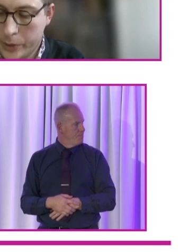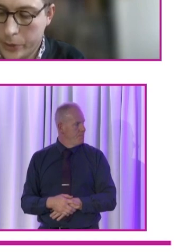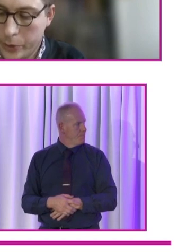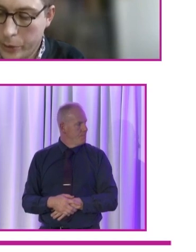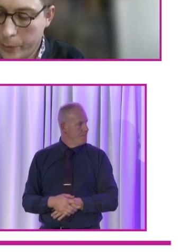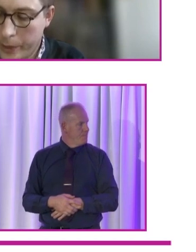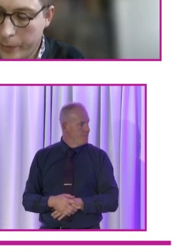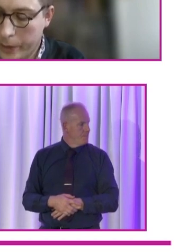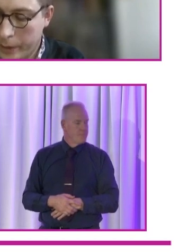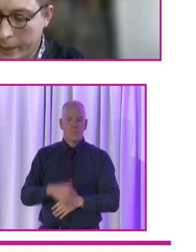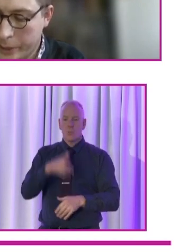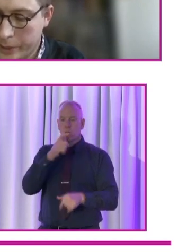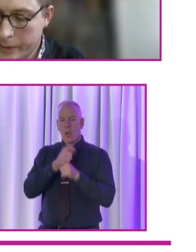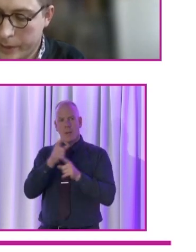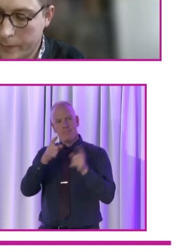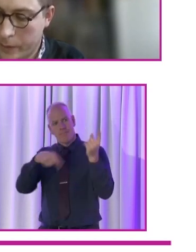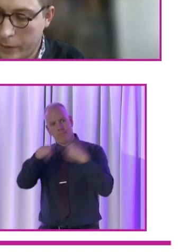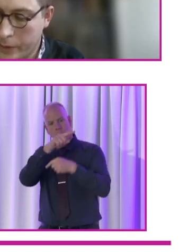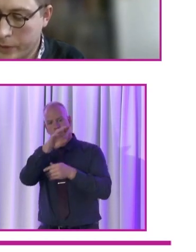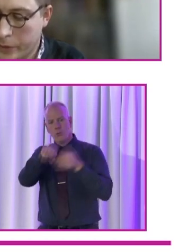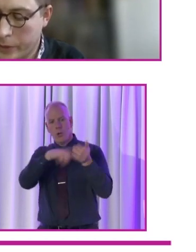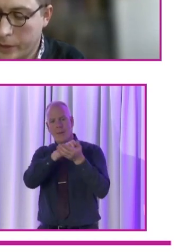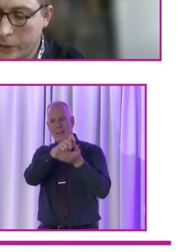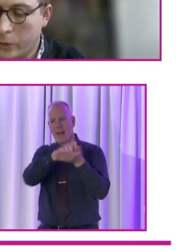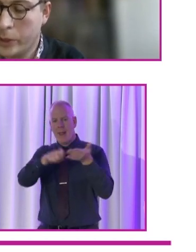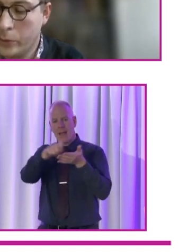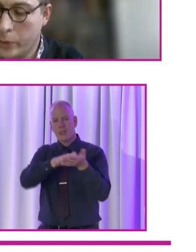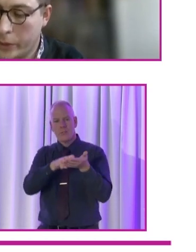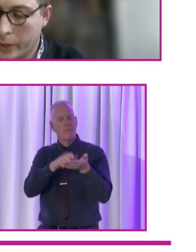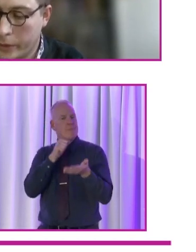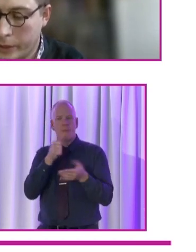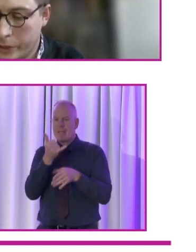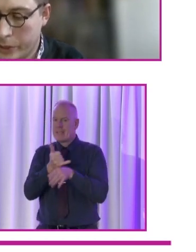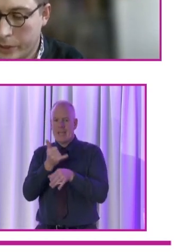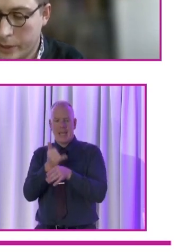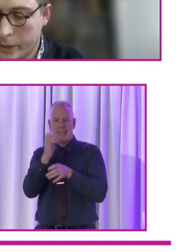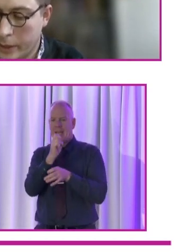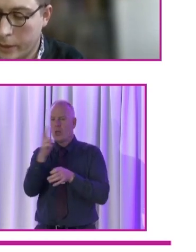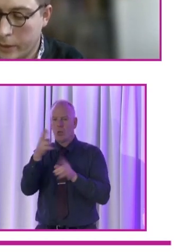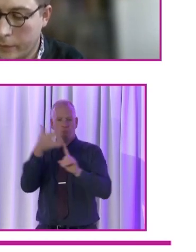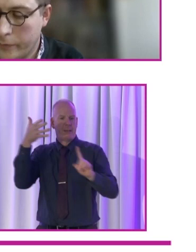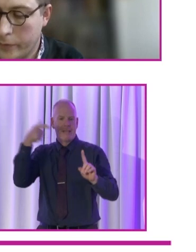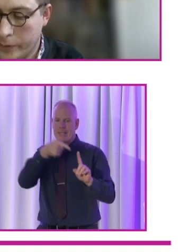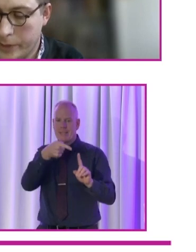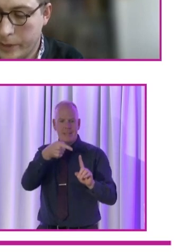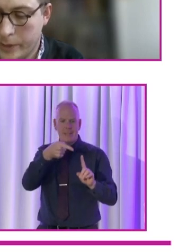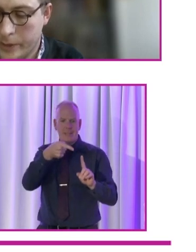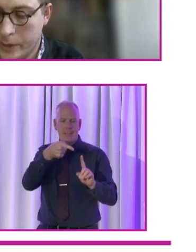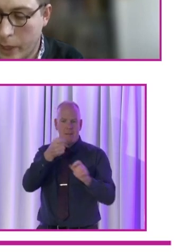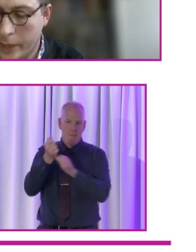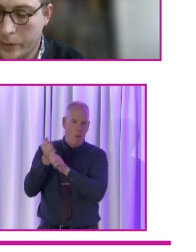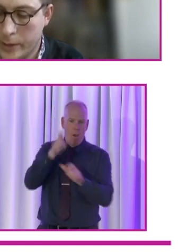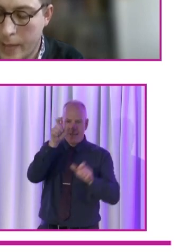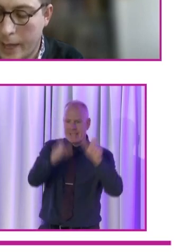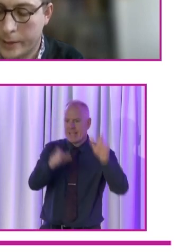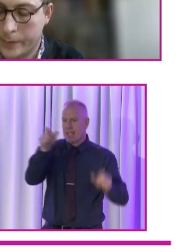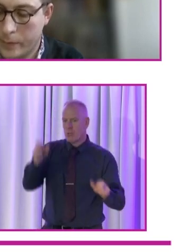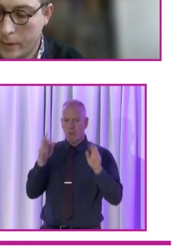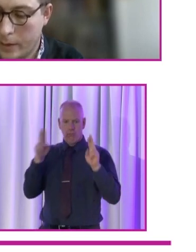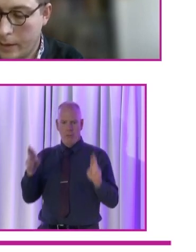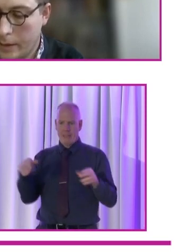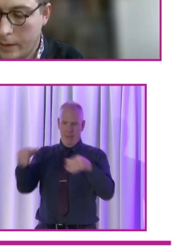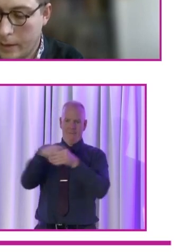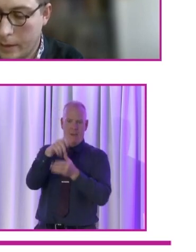When it comes to the European elections, there is currently no EU-wide recognition of all citizens' right to